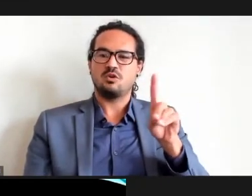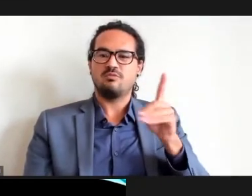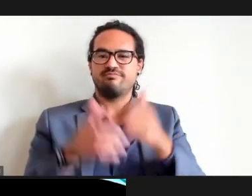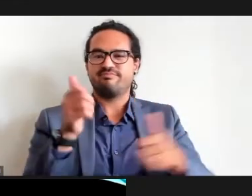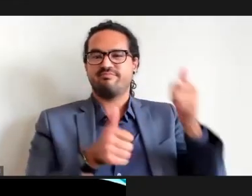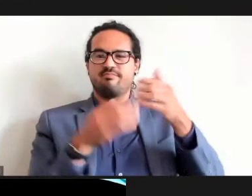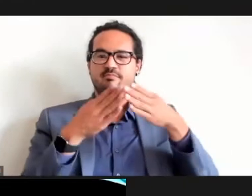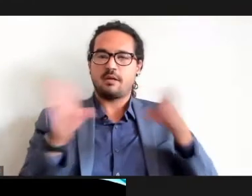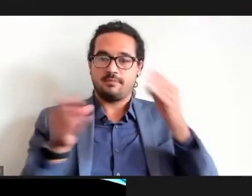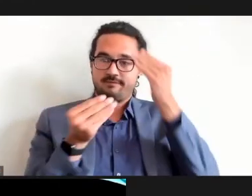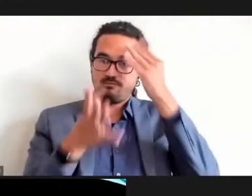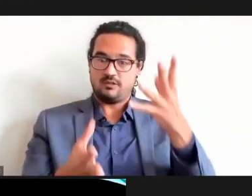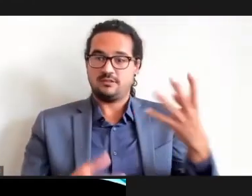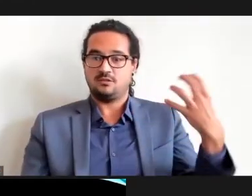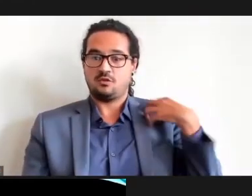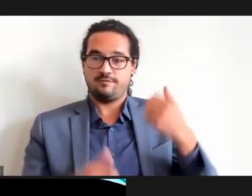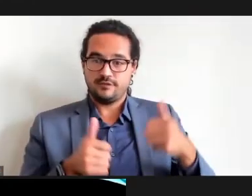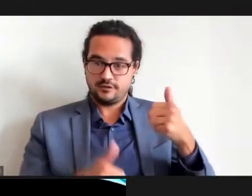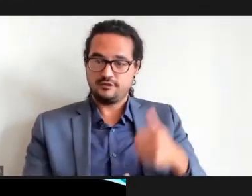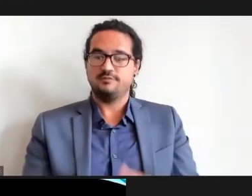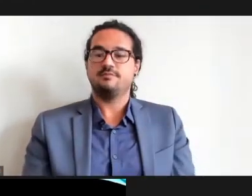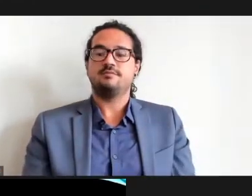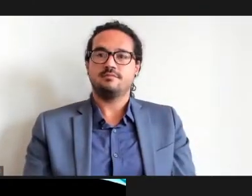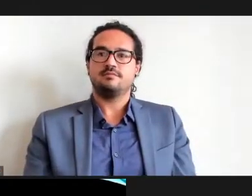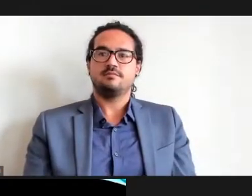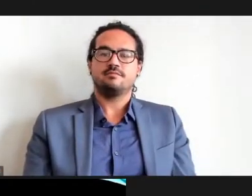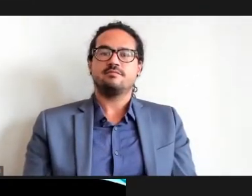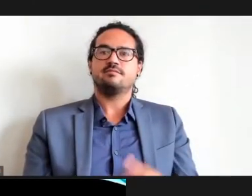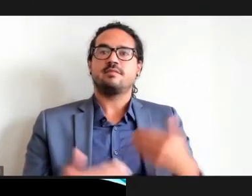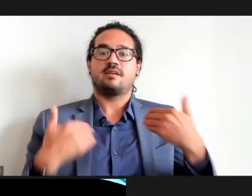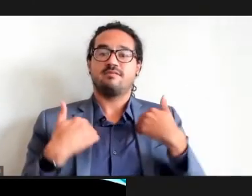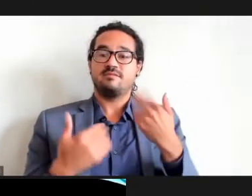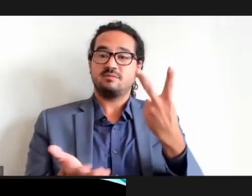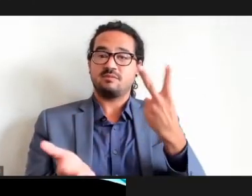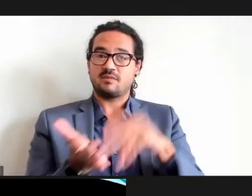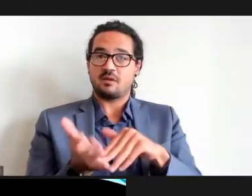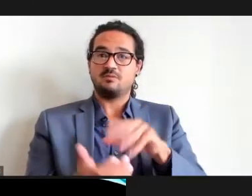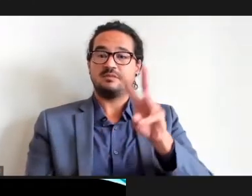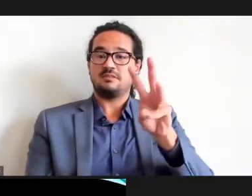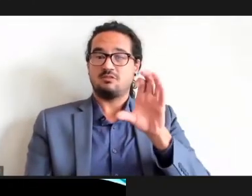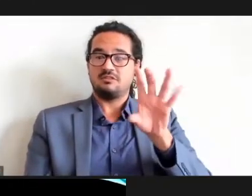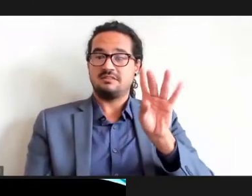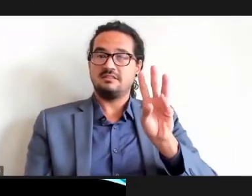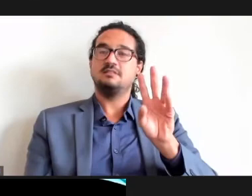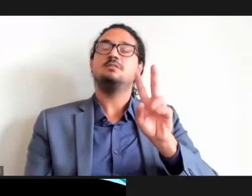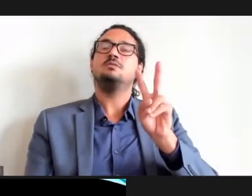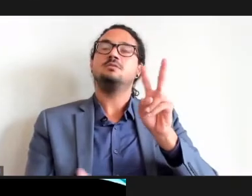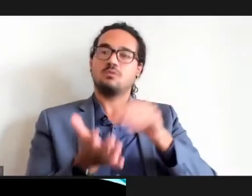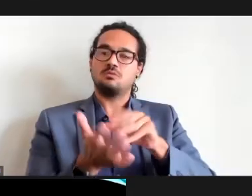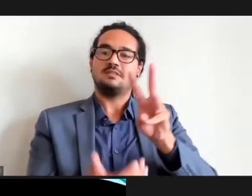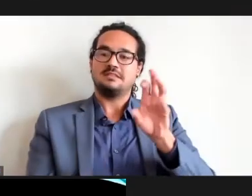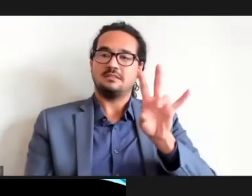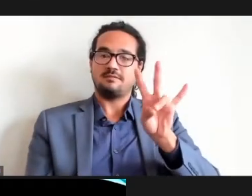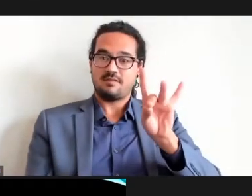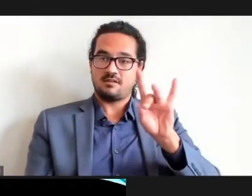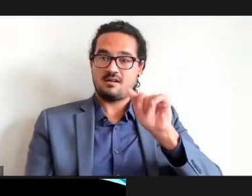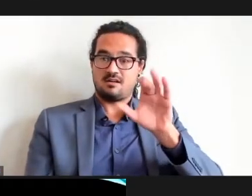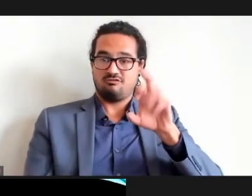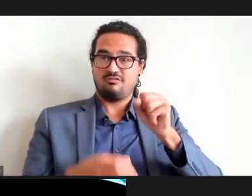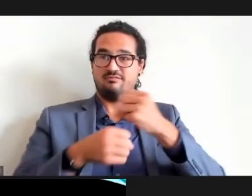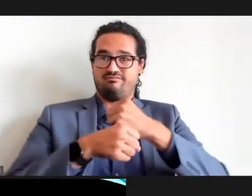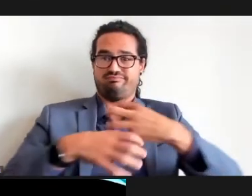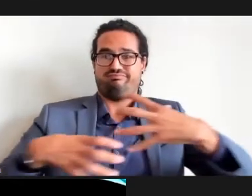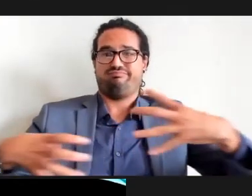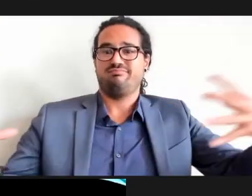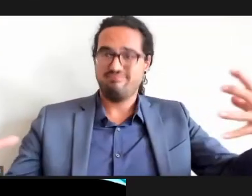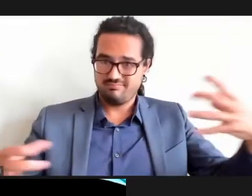numbers. We're looking at about 2,689 acres. That's about a 430 acre increase during the day yesterday and overnight. We're